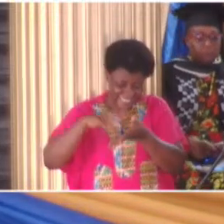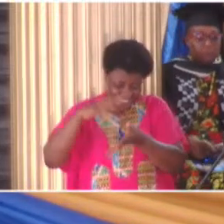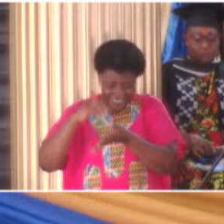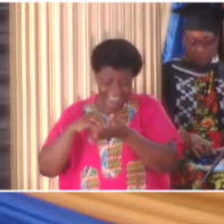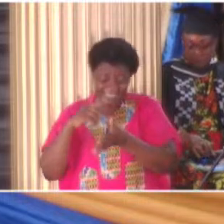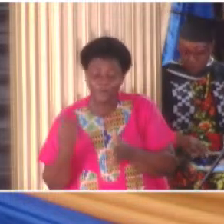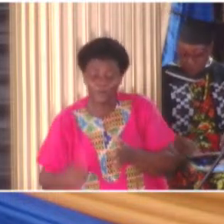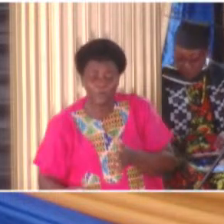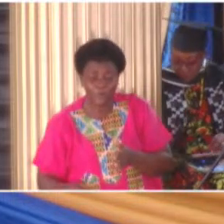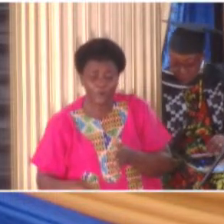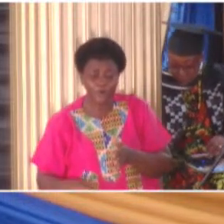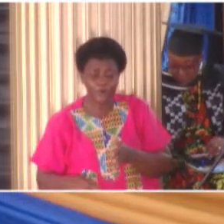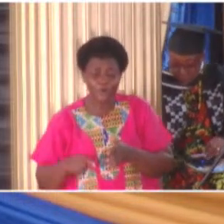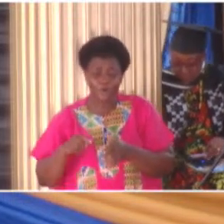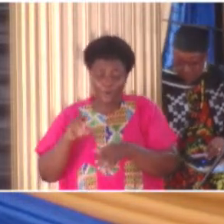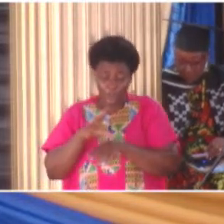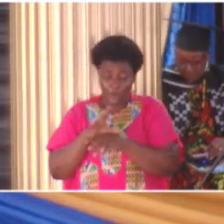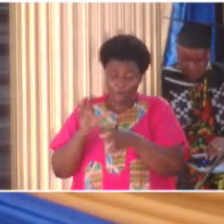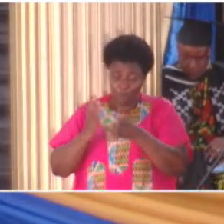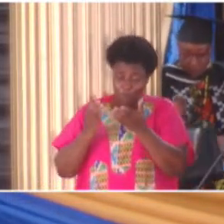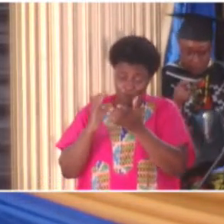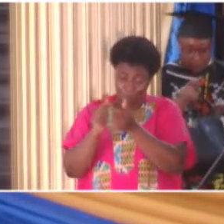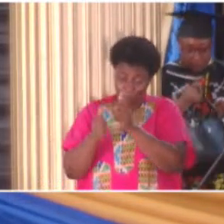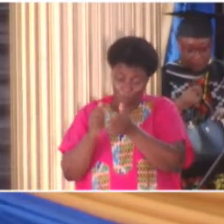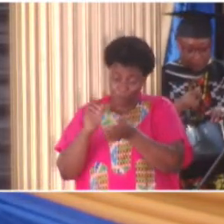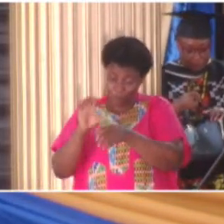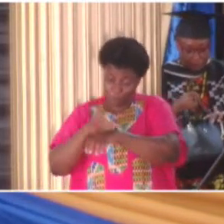computing to solve complex